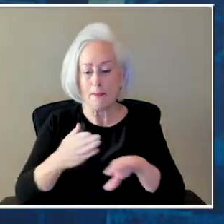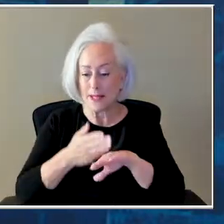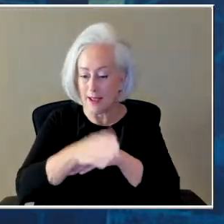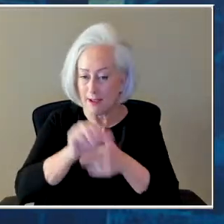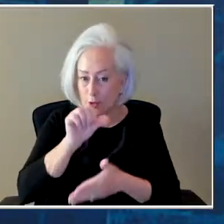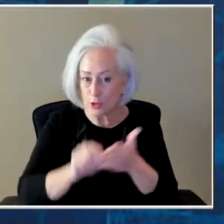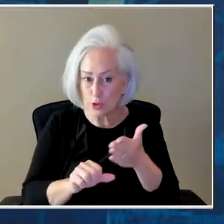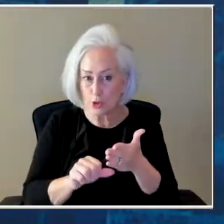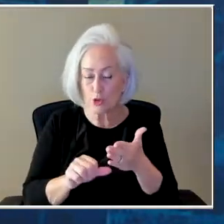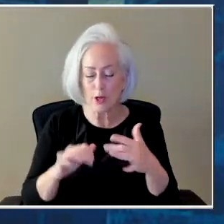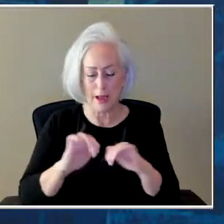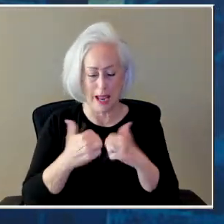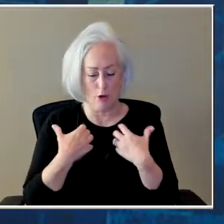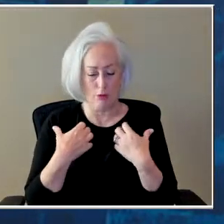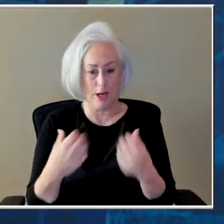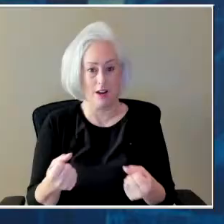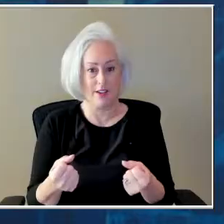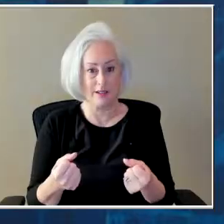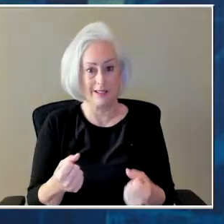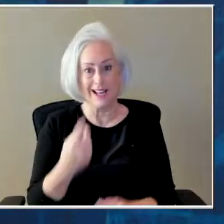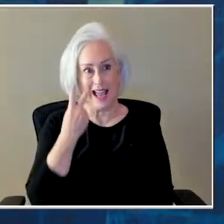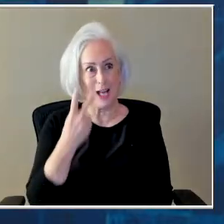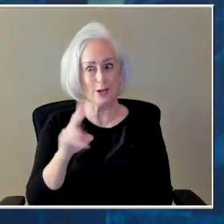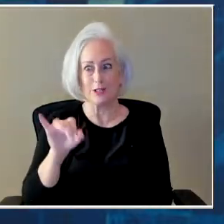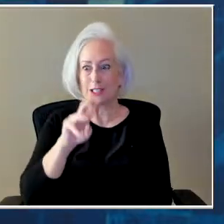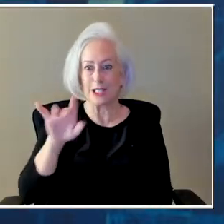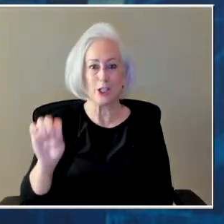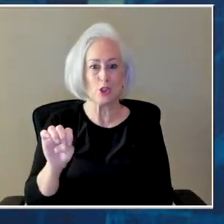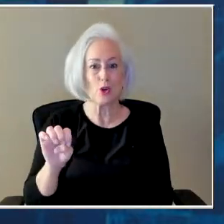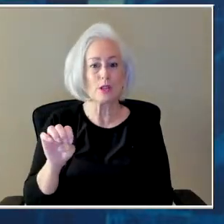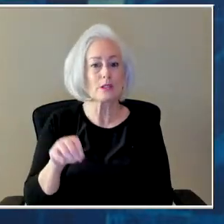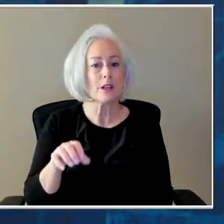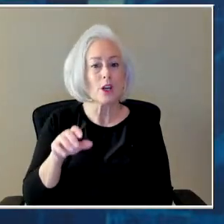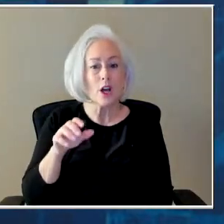that was an easy conversation because her quality of life was terrible. And so we